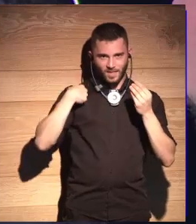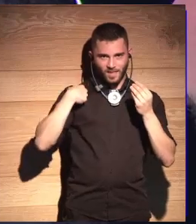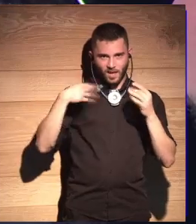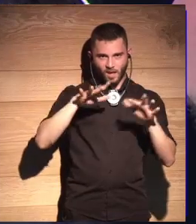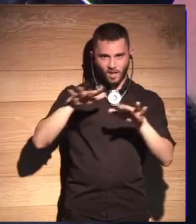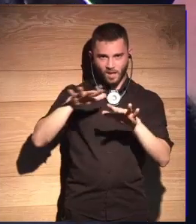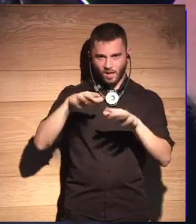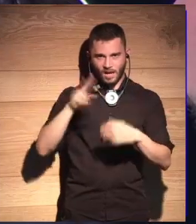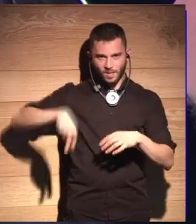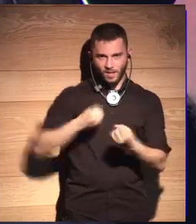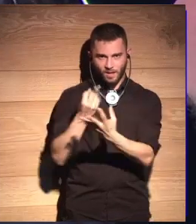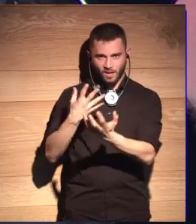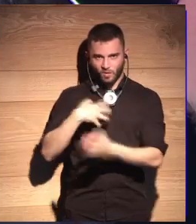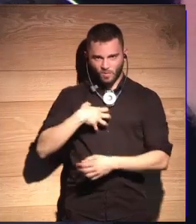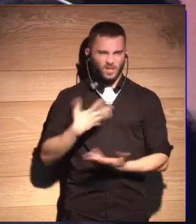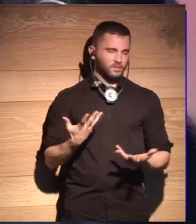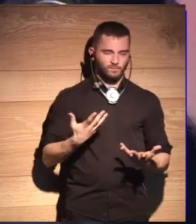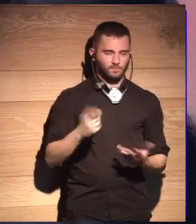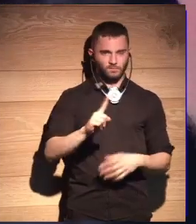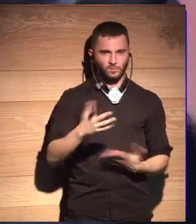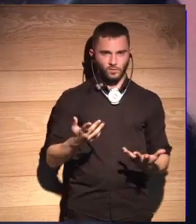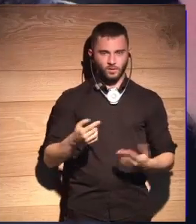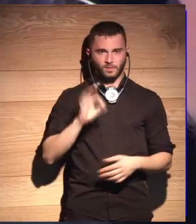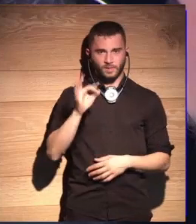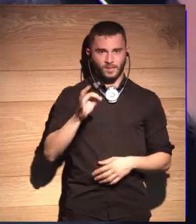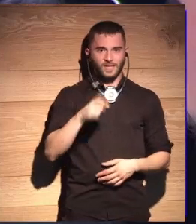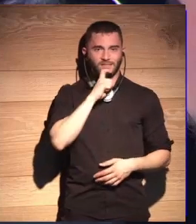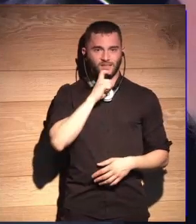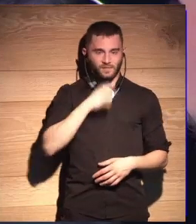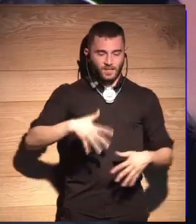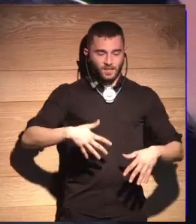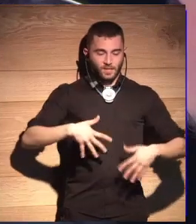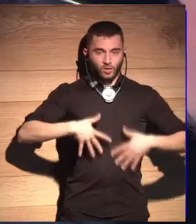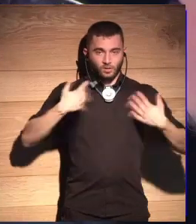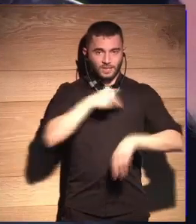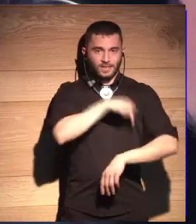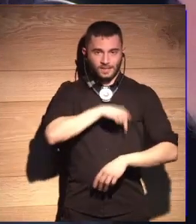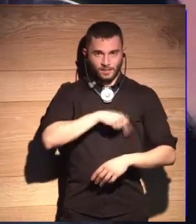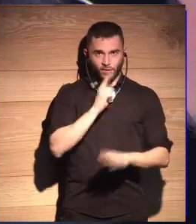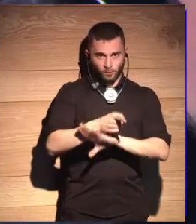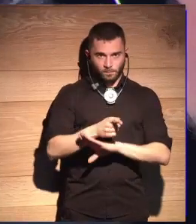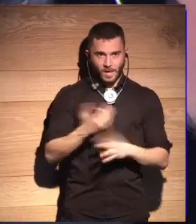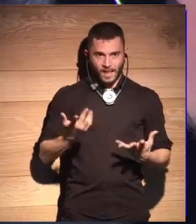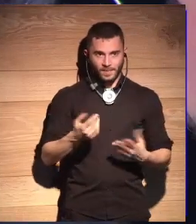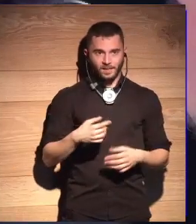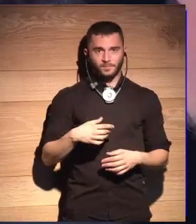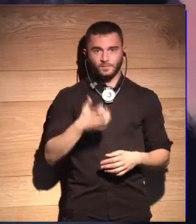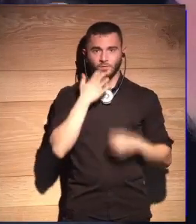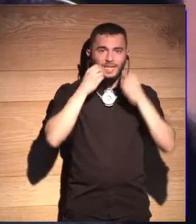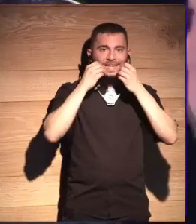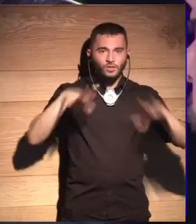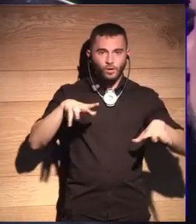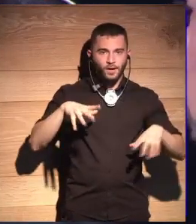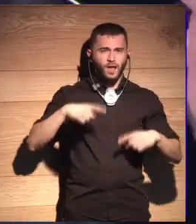people with facts and figures. I mean, it is true, it is difficult. Feelings dominate, feelings